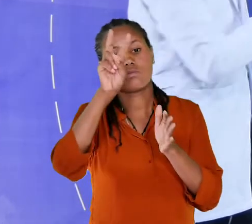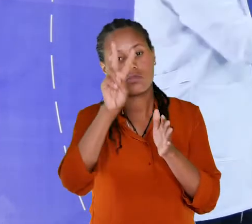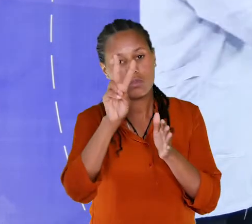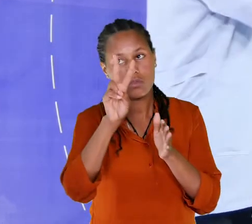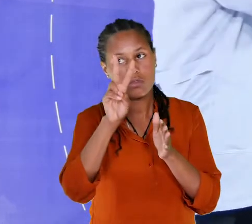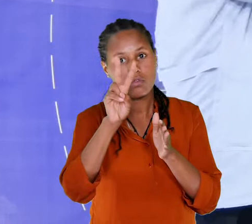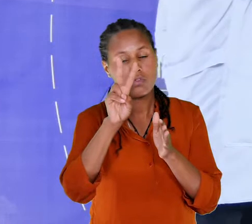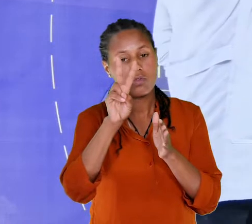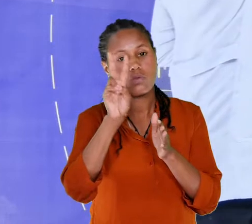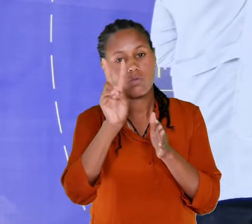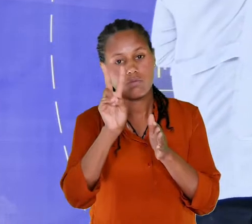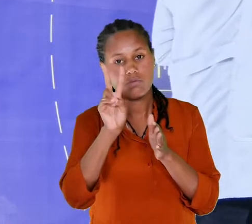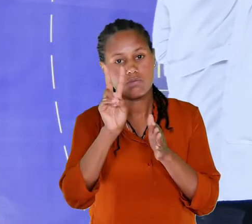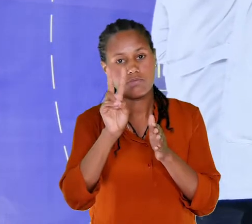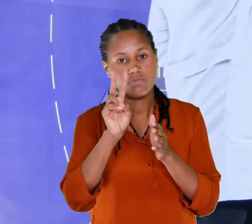Example two.